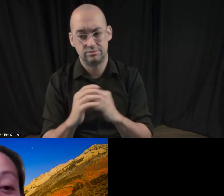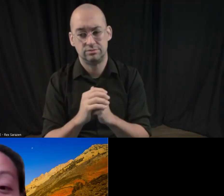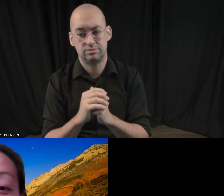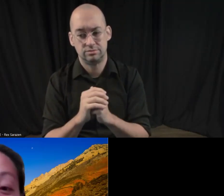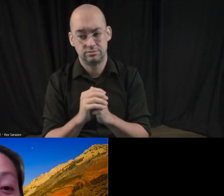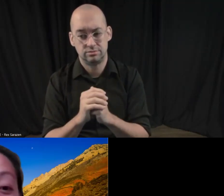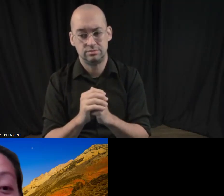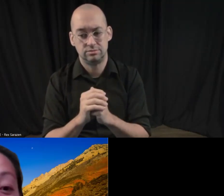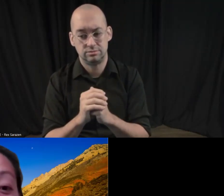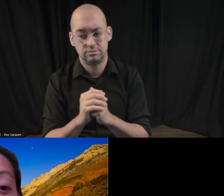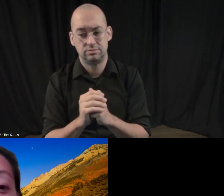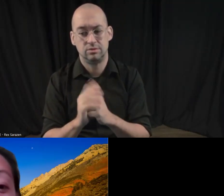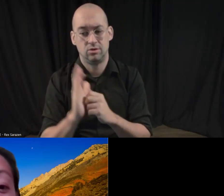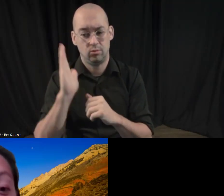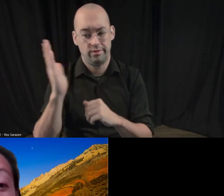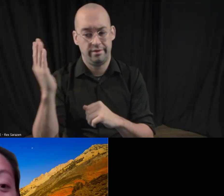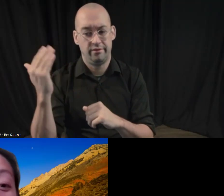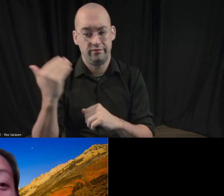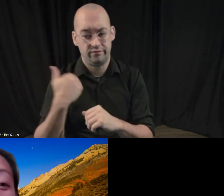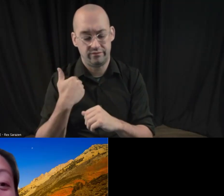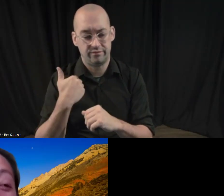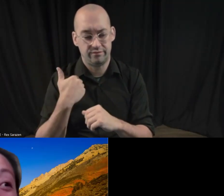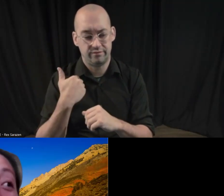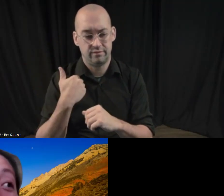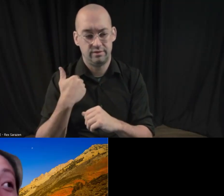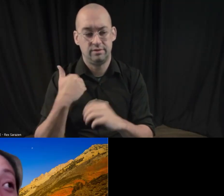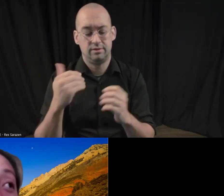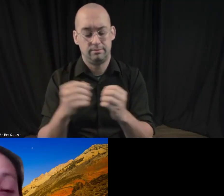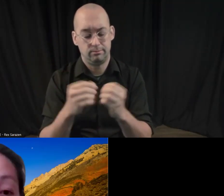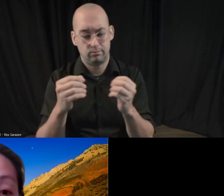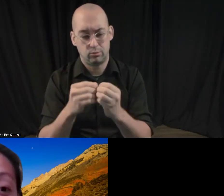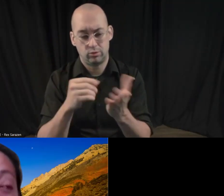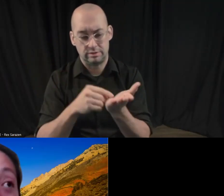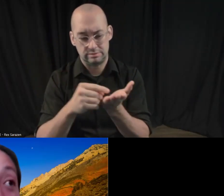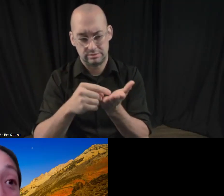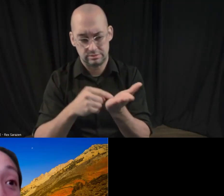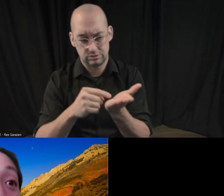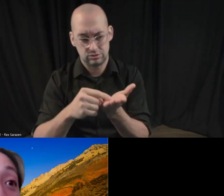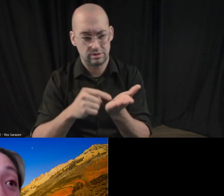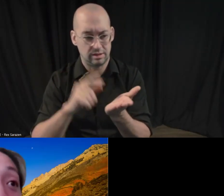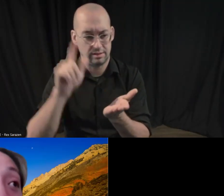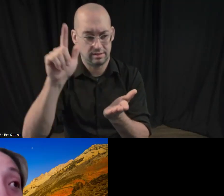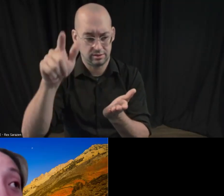have later on some more discussion on this. Um,